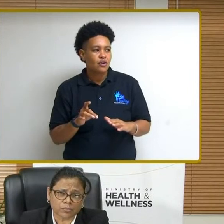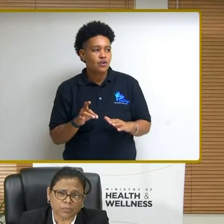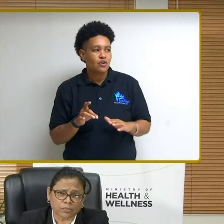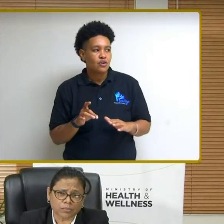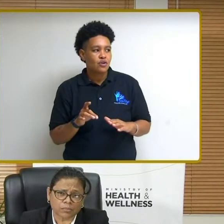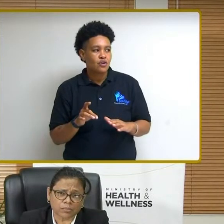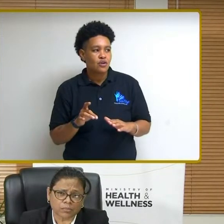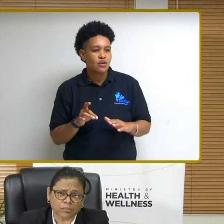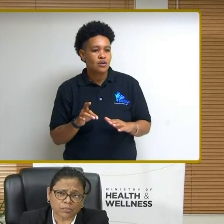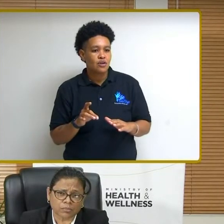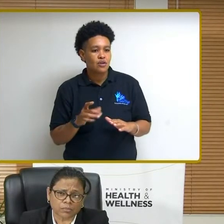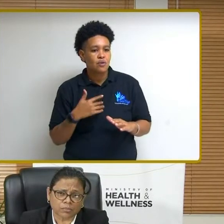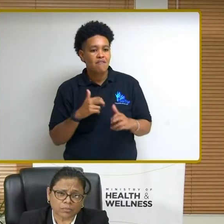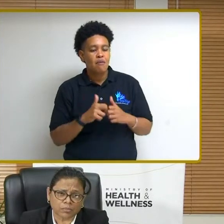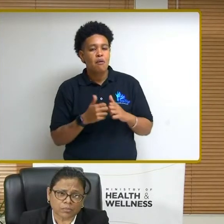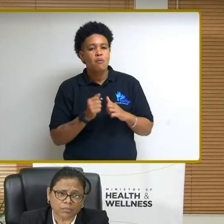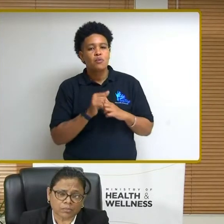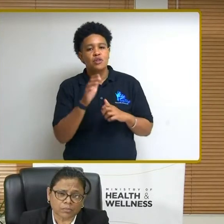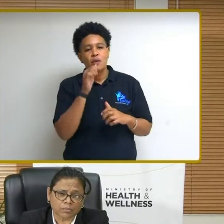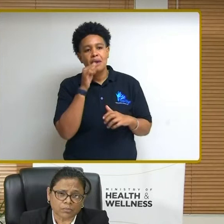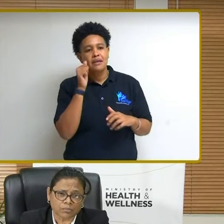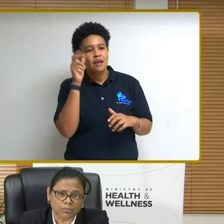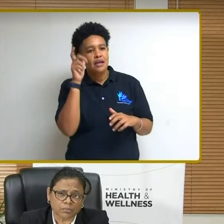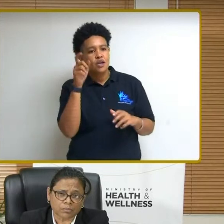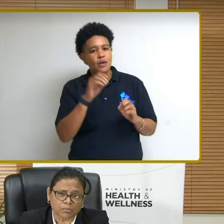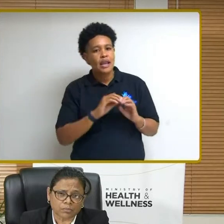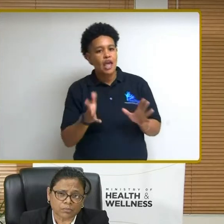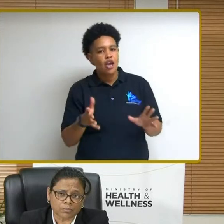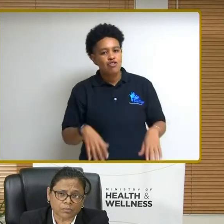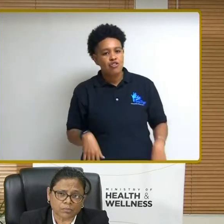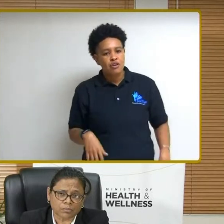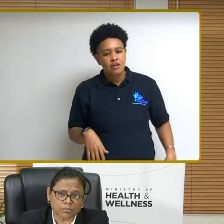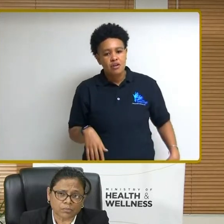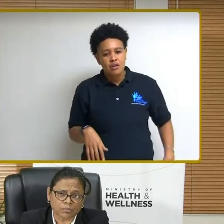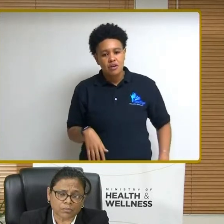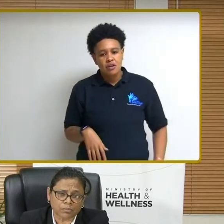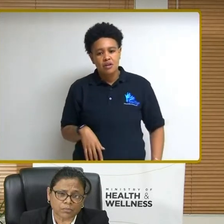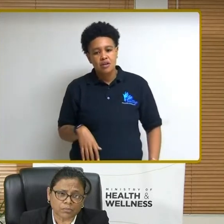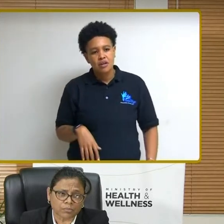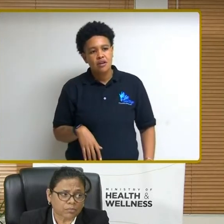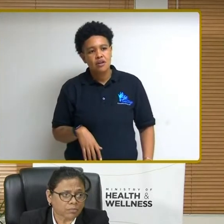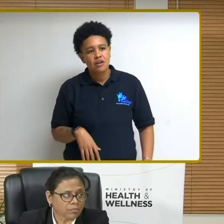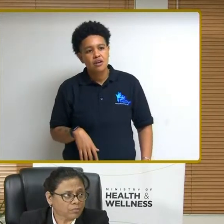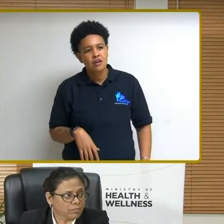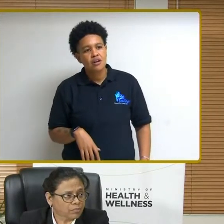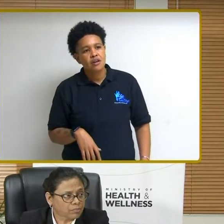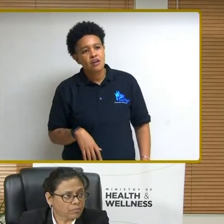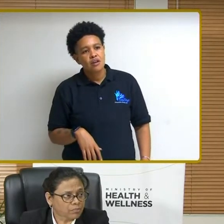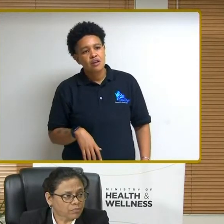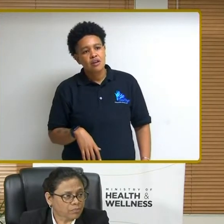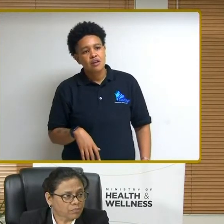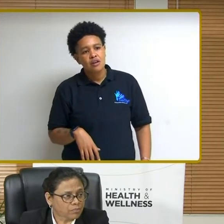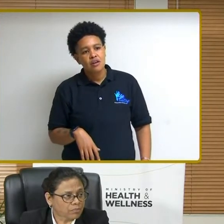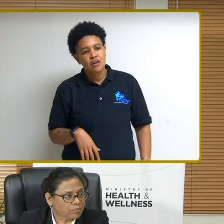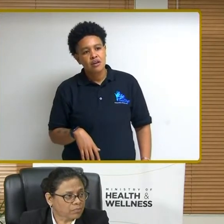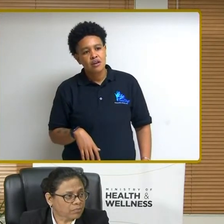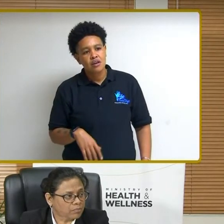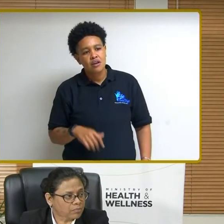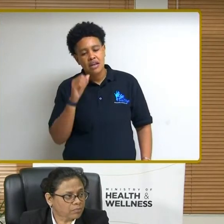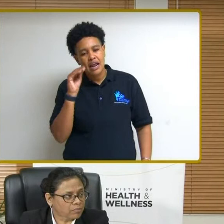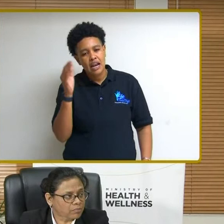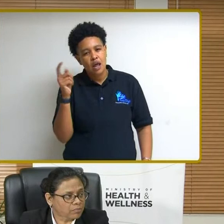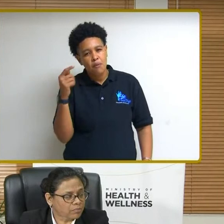We're having a problem with the mic. We're not hearing you. Are you hearing me better now?